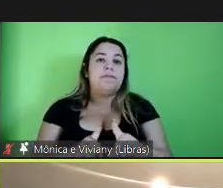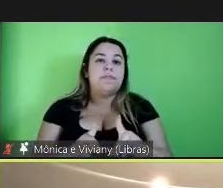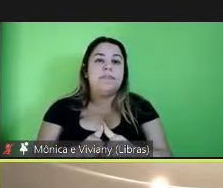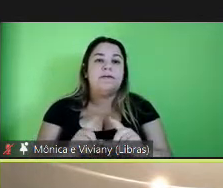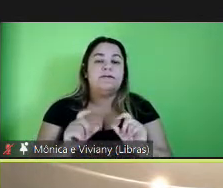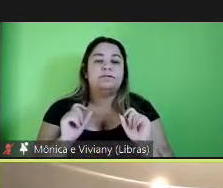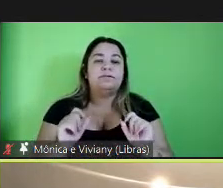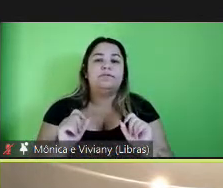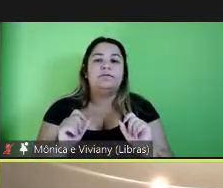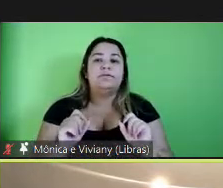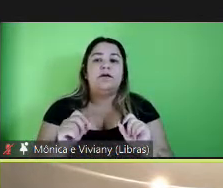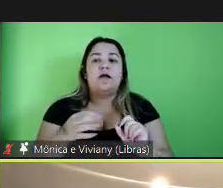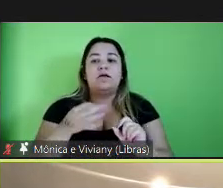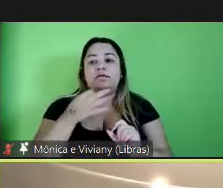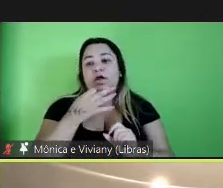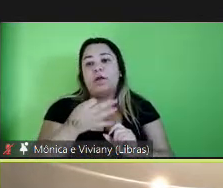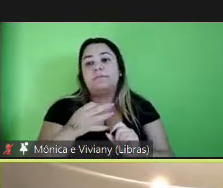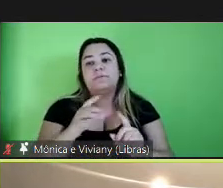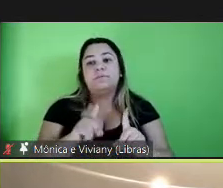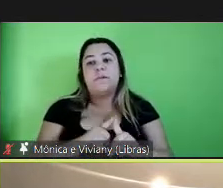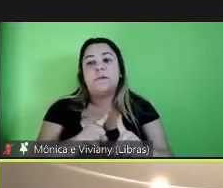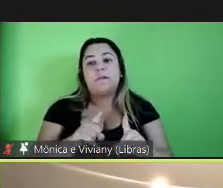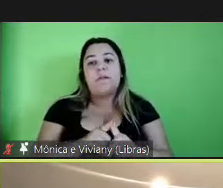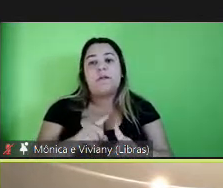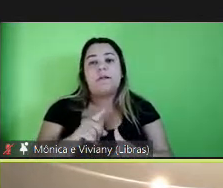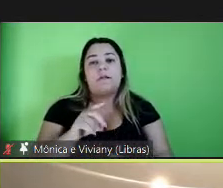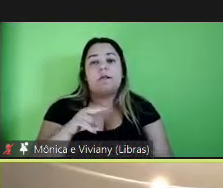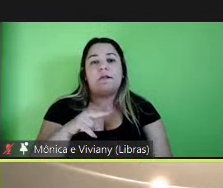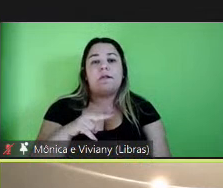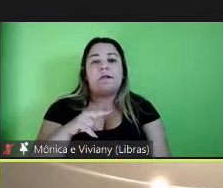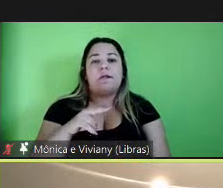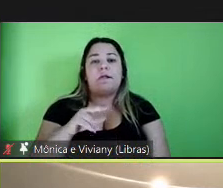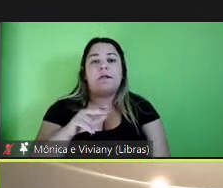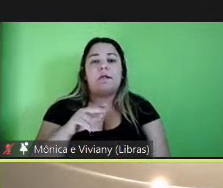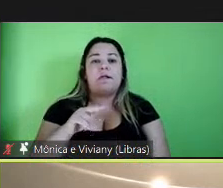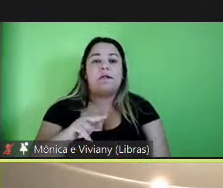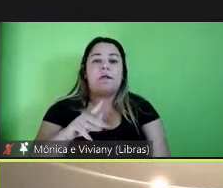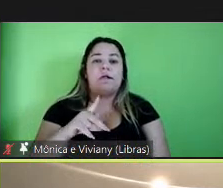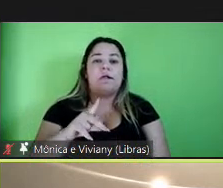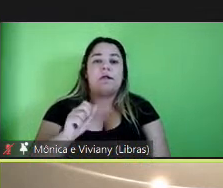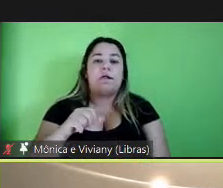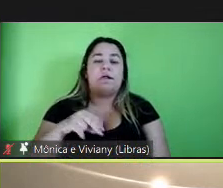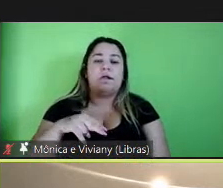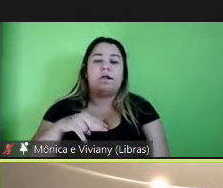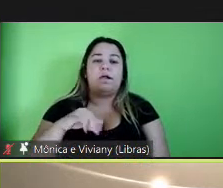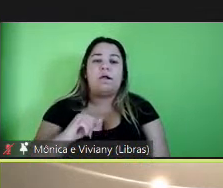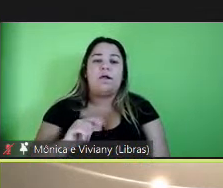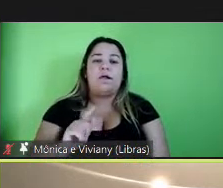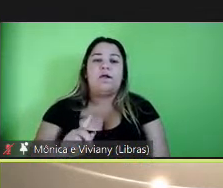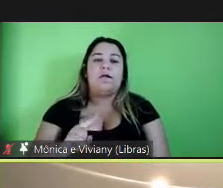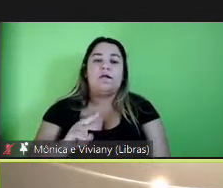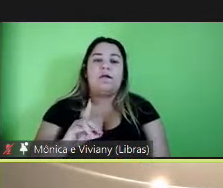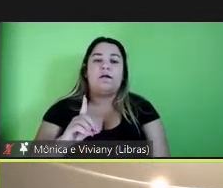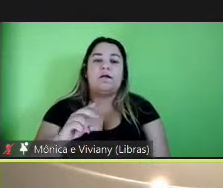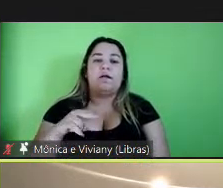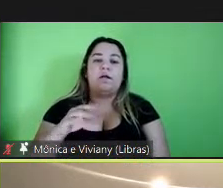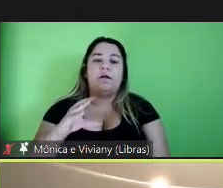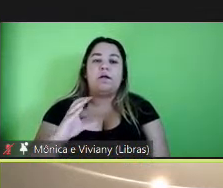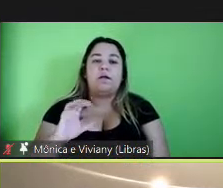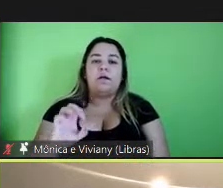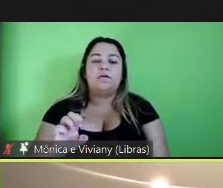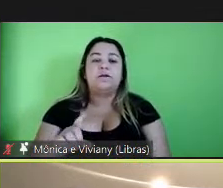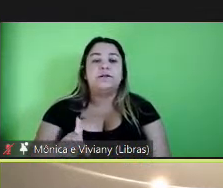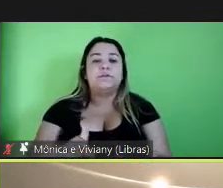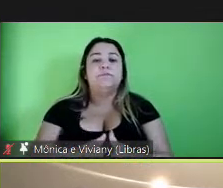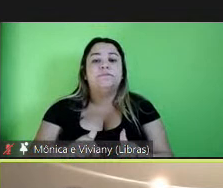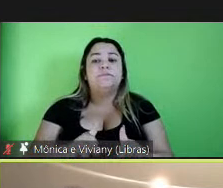and NHS on vending machines in the food environment, and our HR and workforce development as well on health and wellbeing.